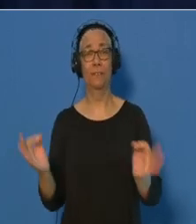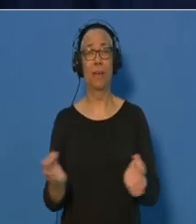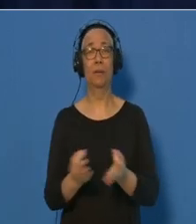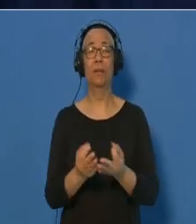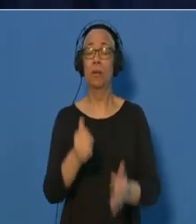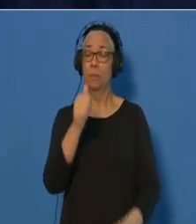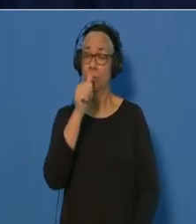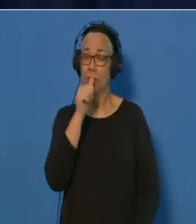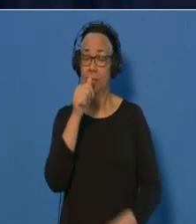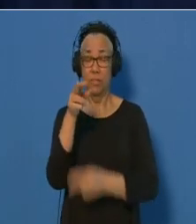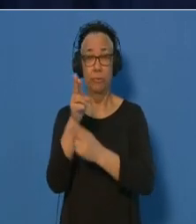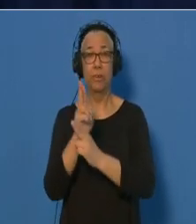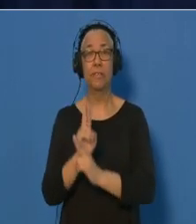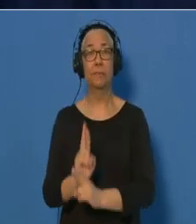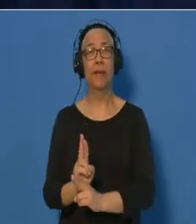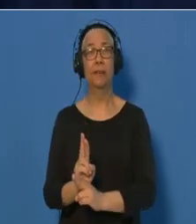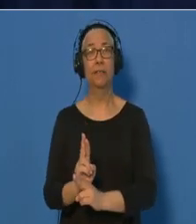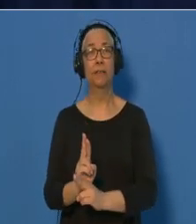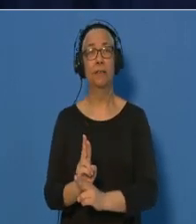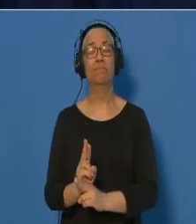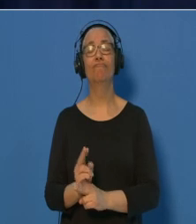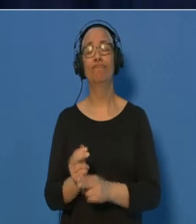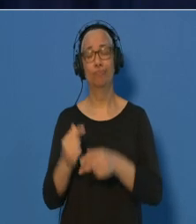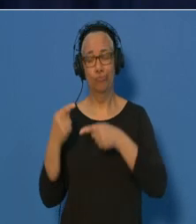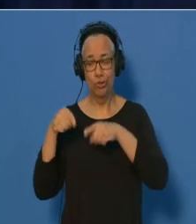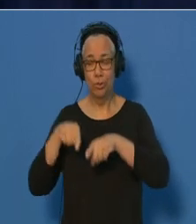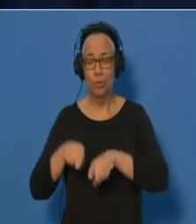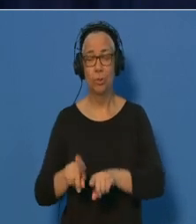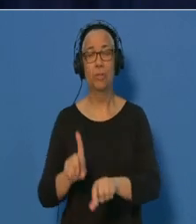we will respect at this tragic time.